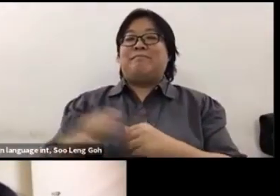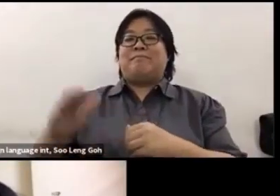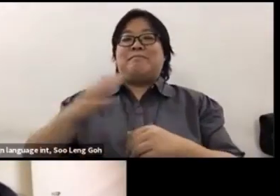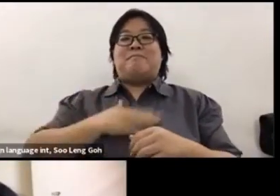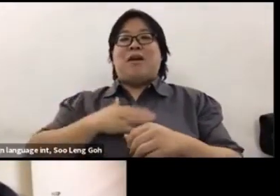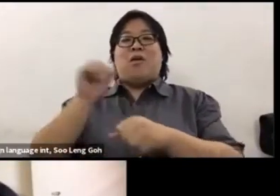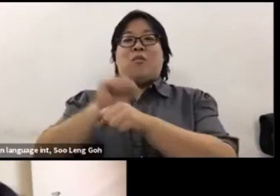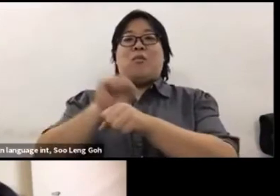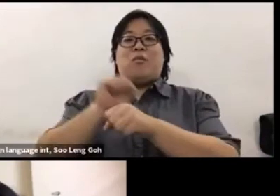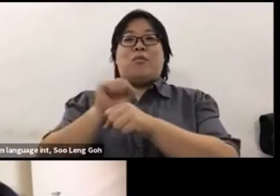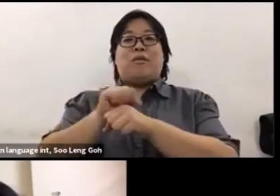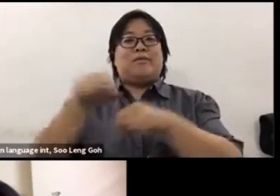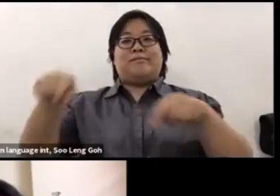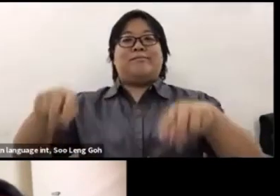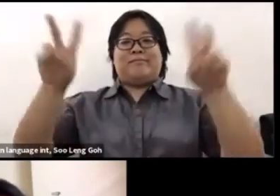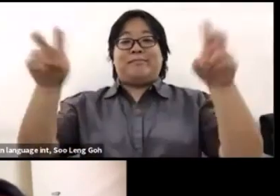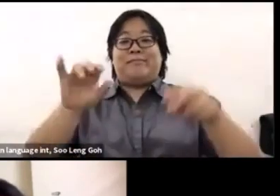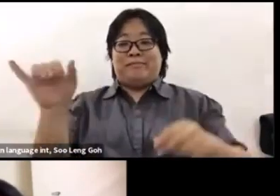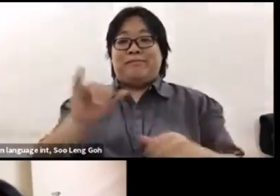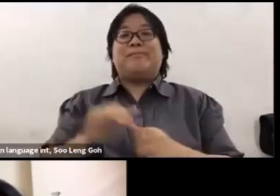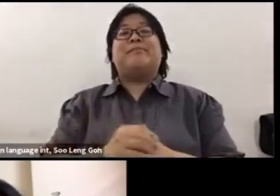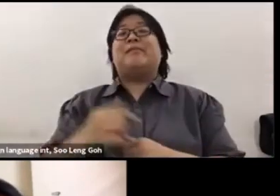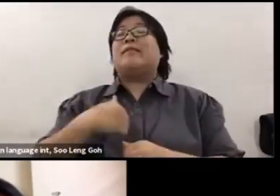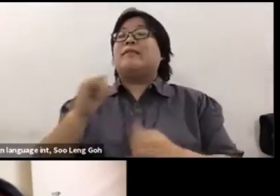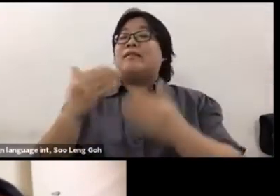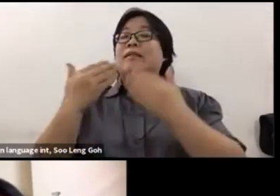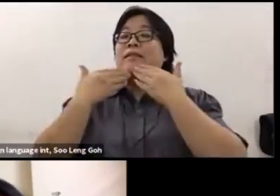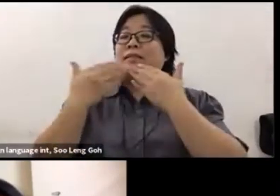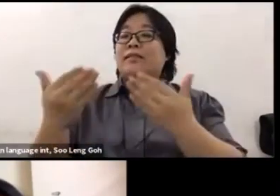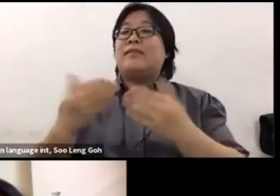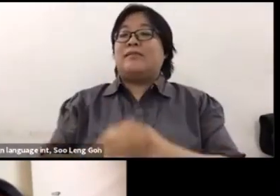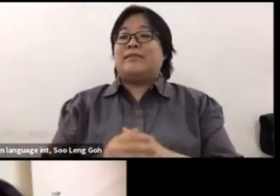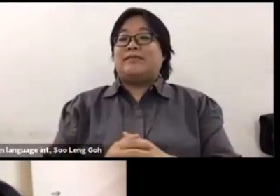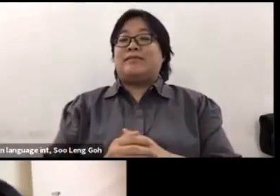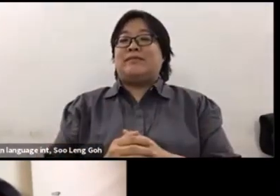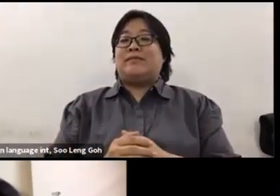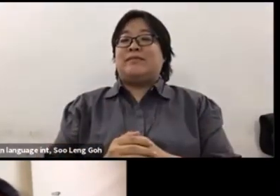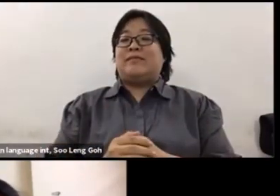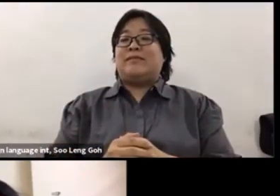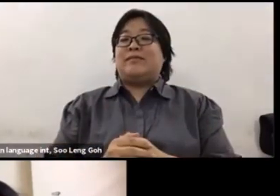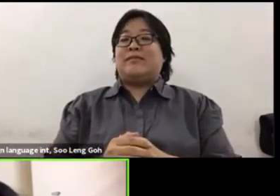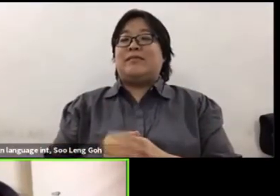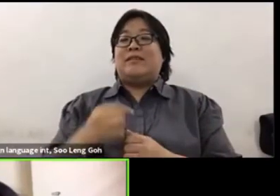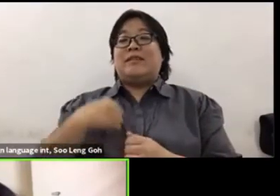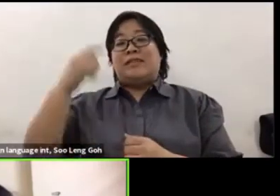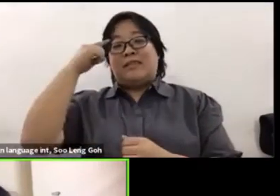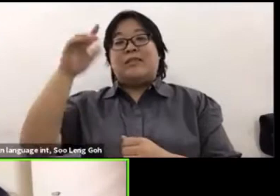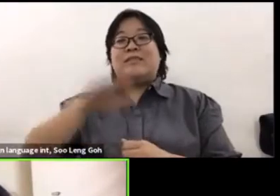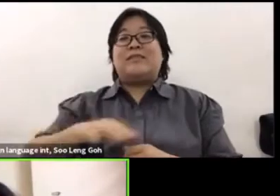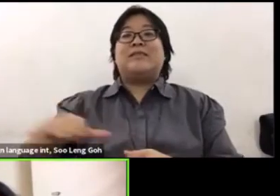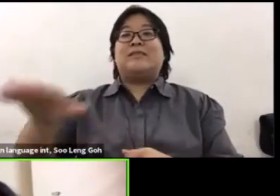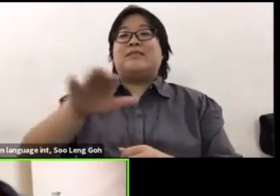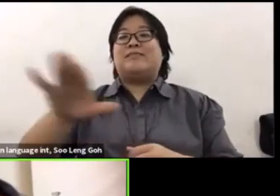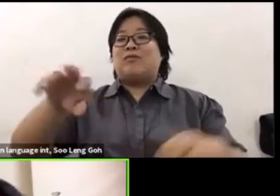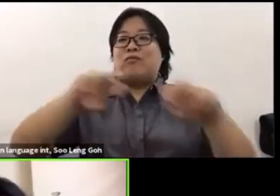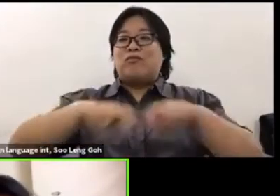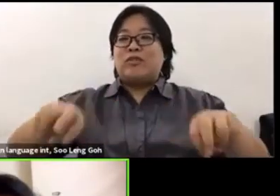this conference. I also thank my guide for guiding me on this PhD research.